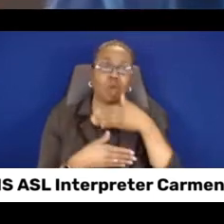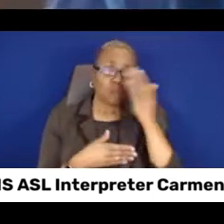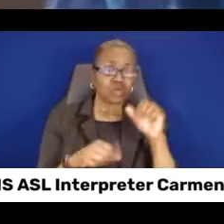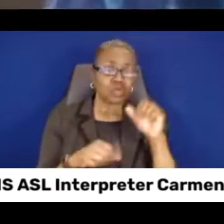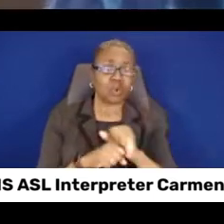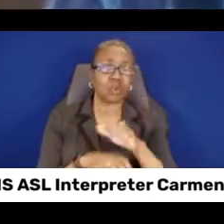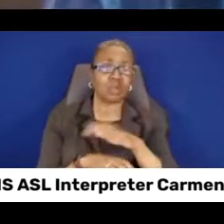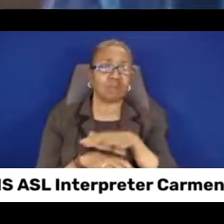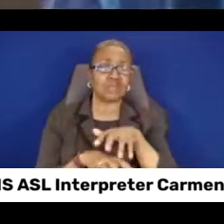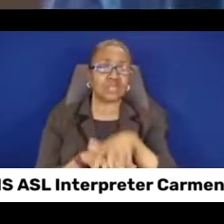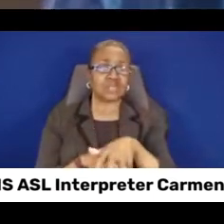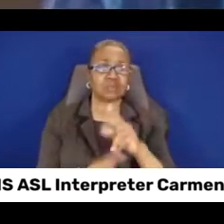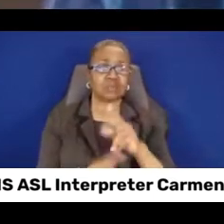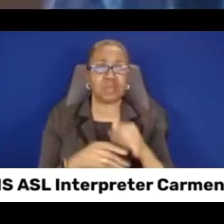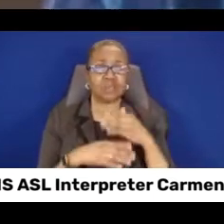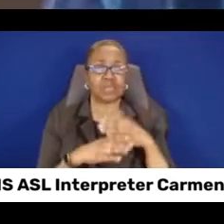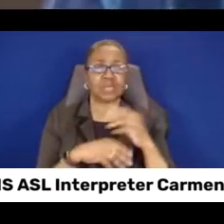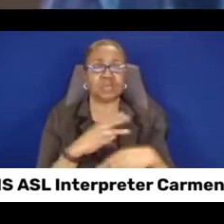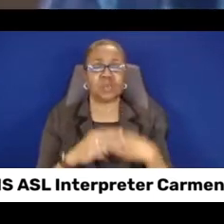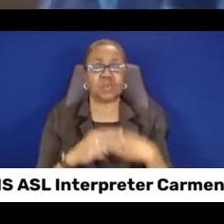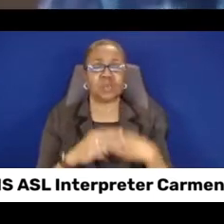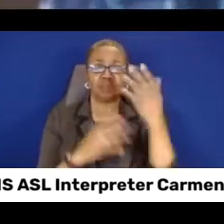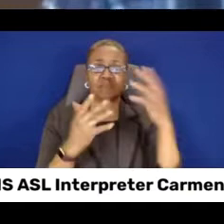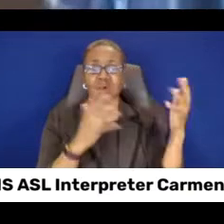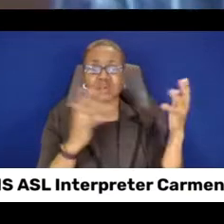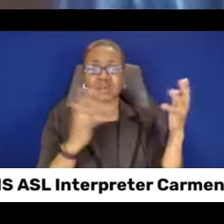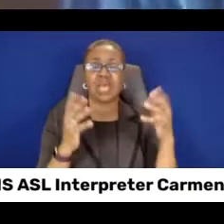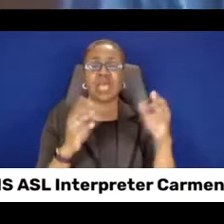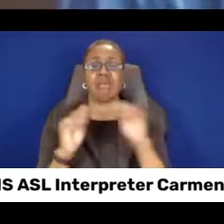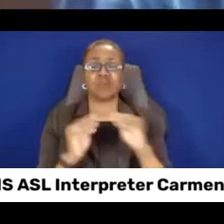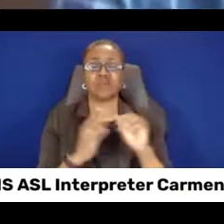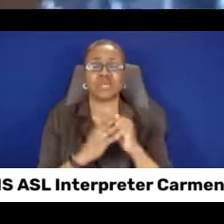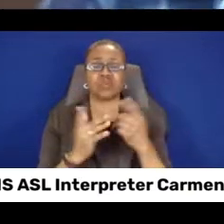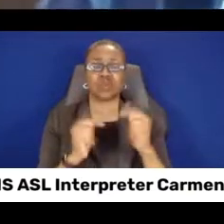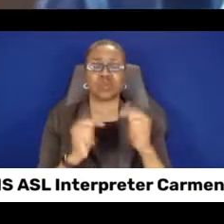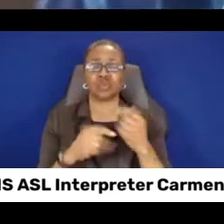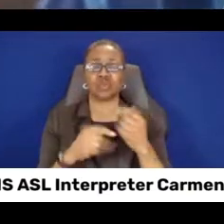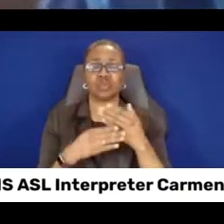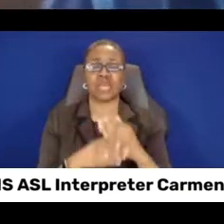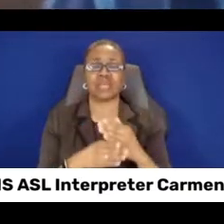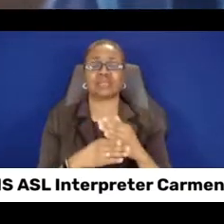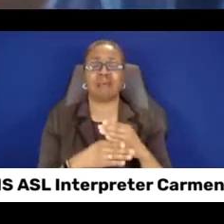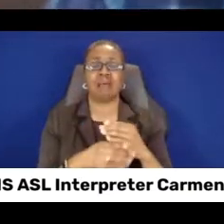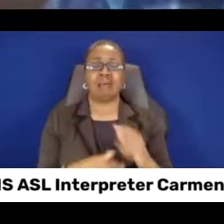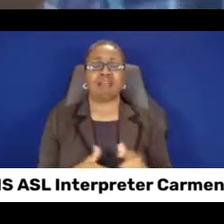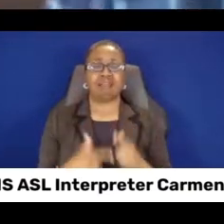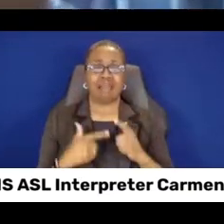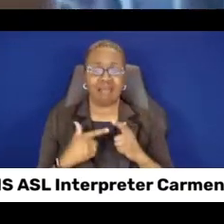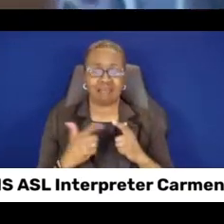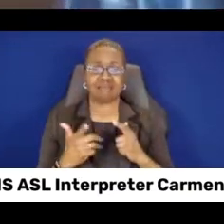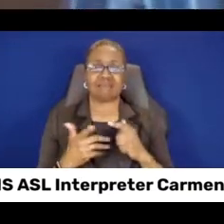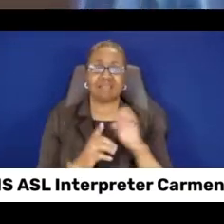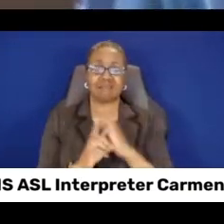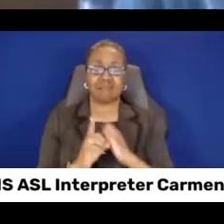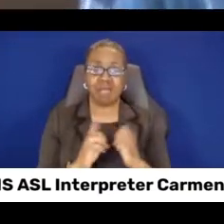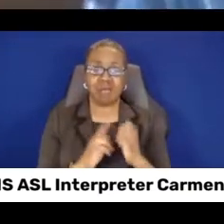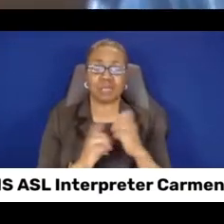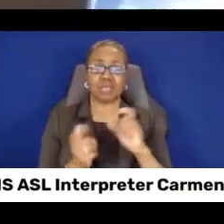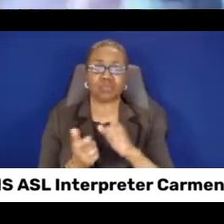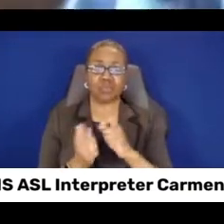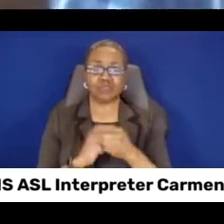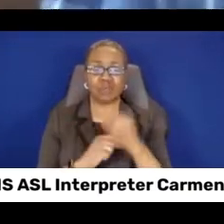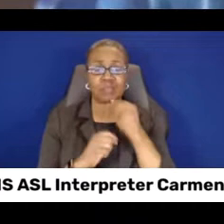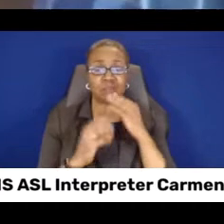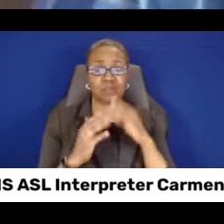people in protecting the world's forests and movements that seek to protect livelihoods, the environment, and transform the food